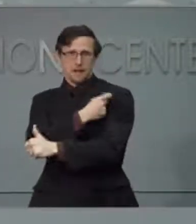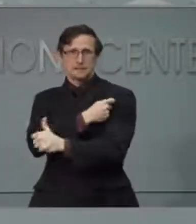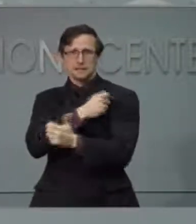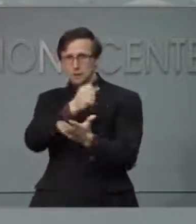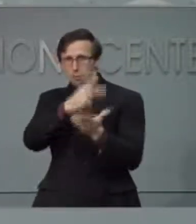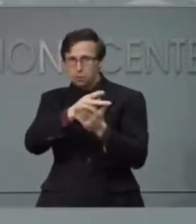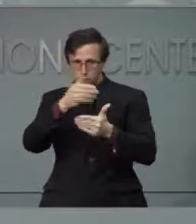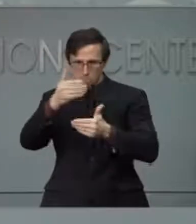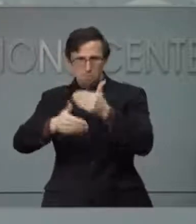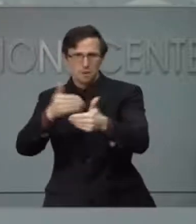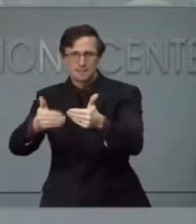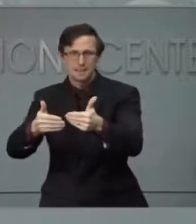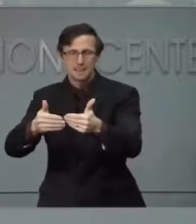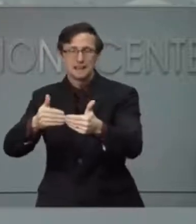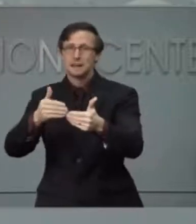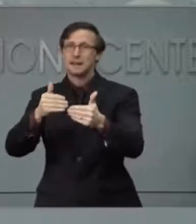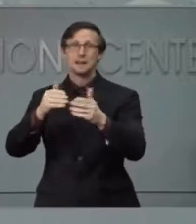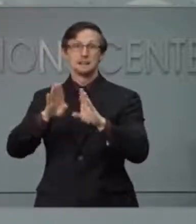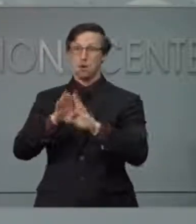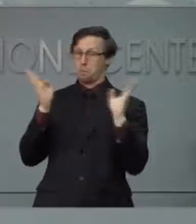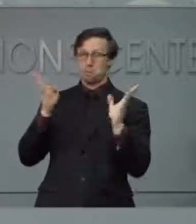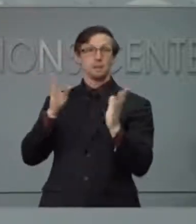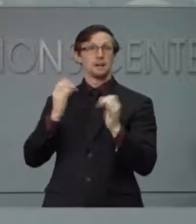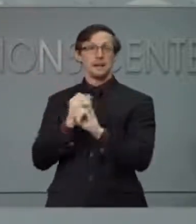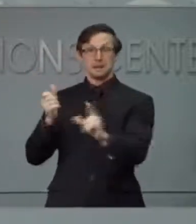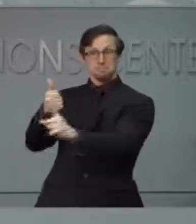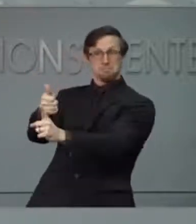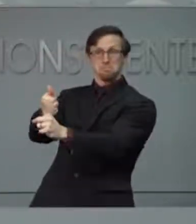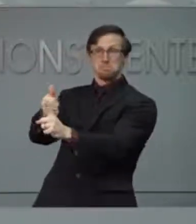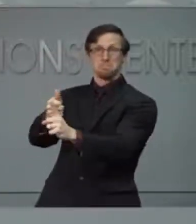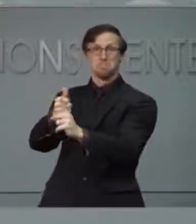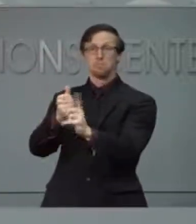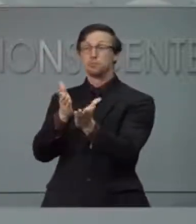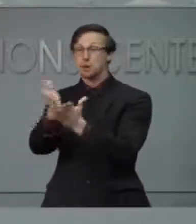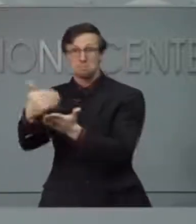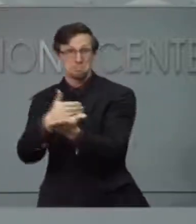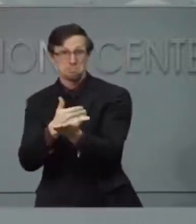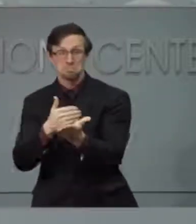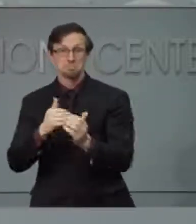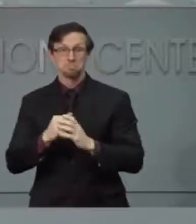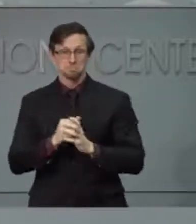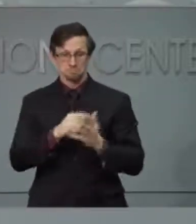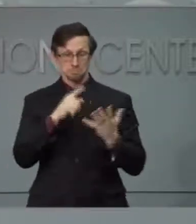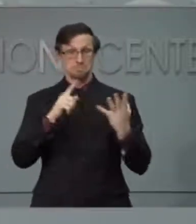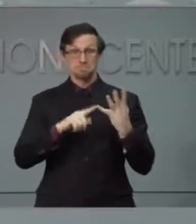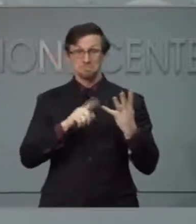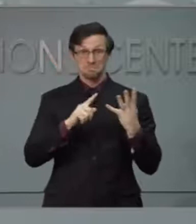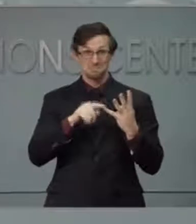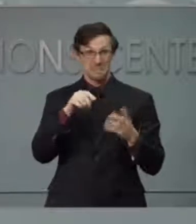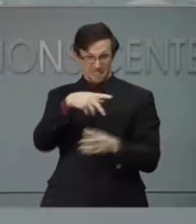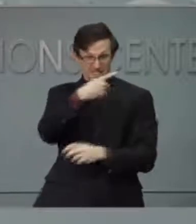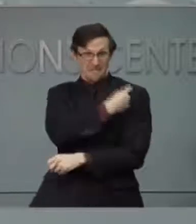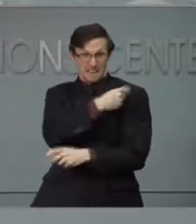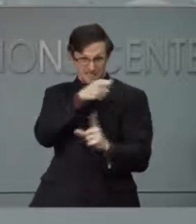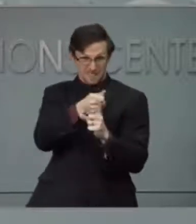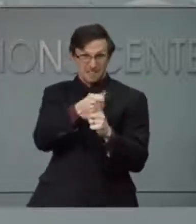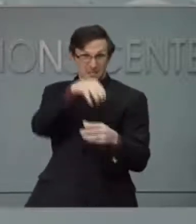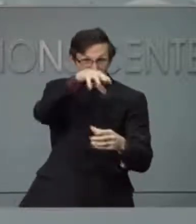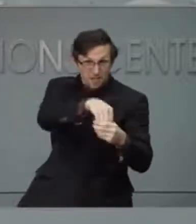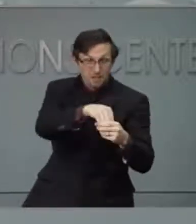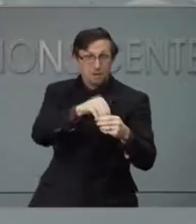is independent and transparent. There is no COVID virus in these